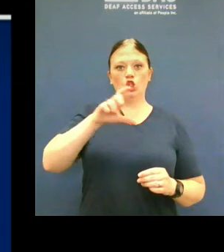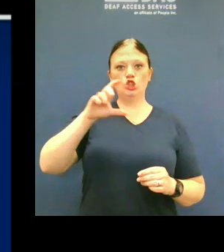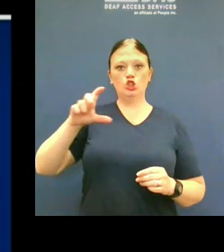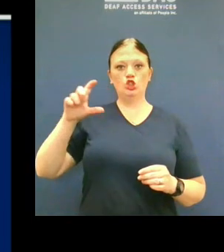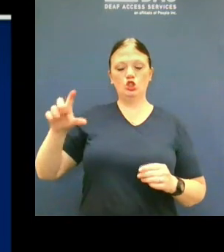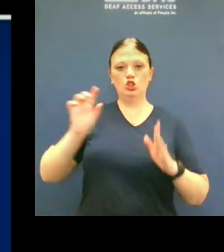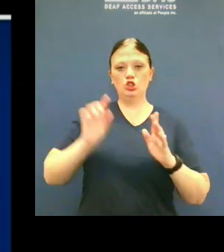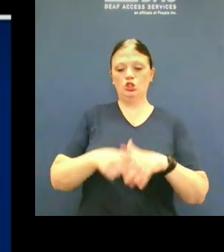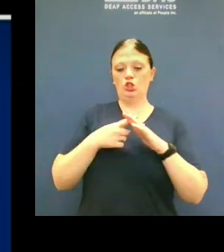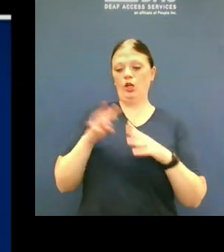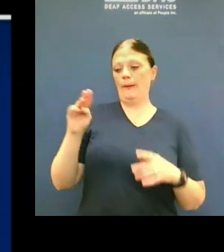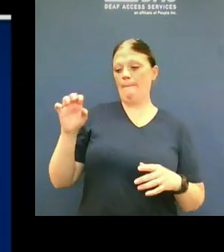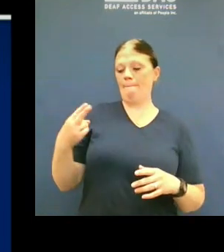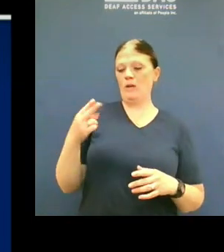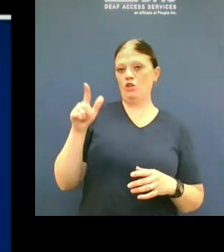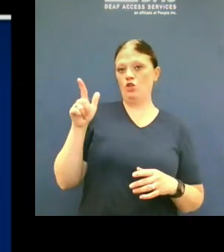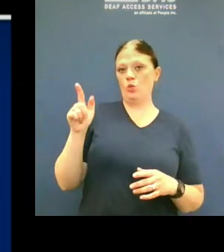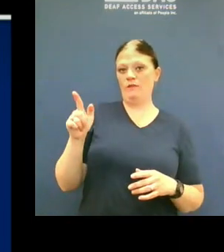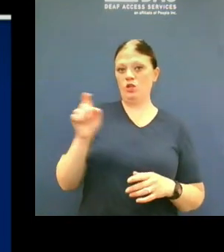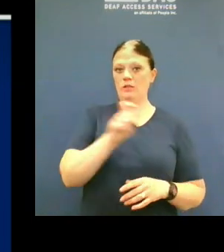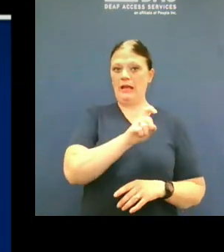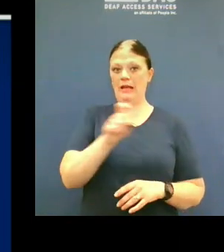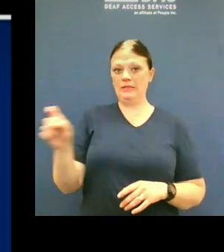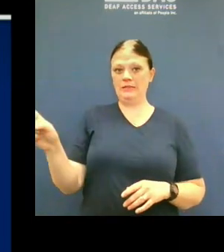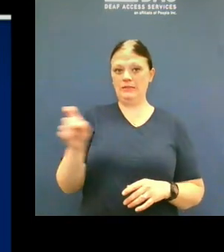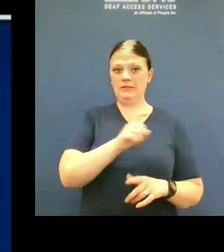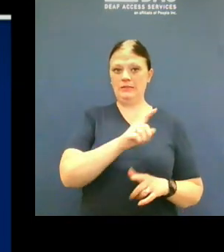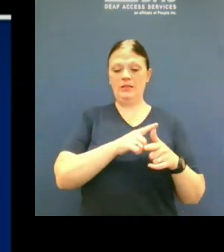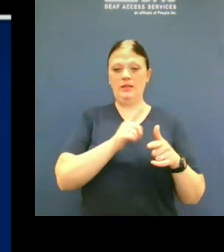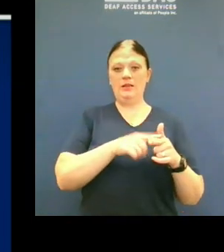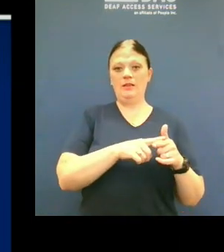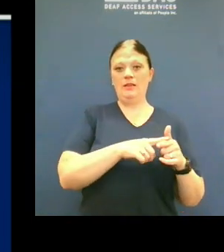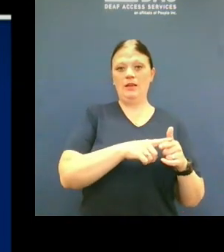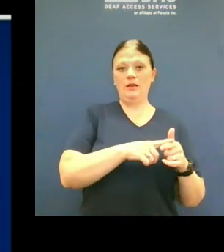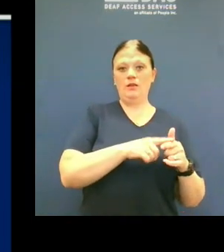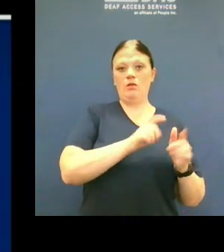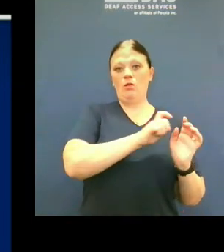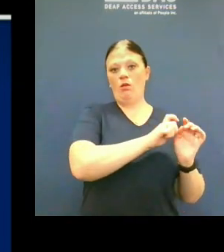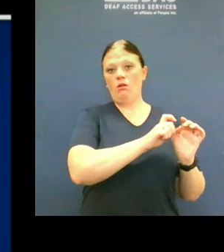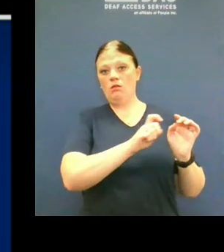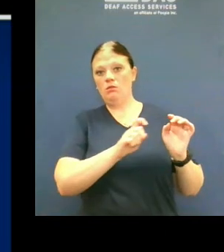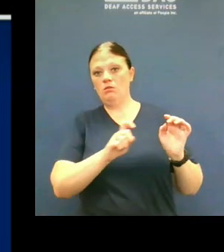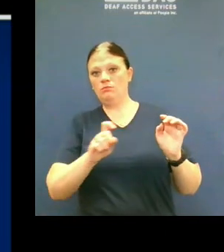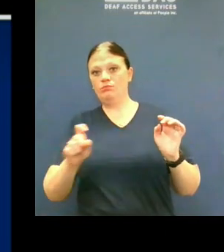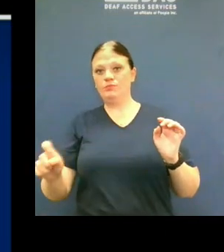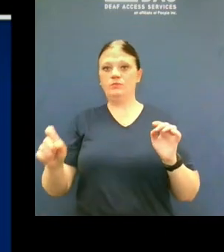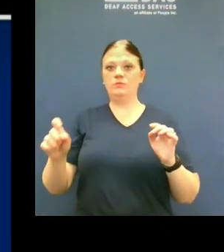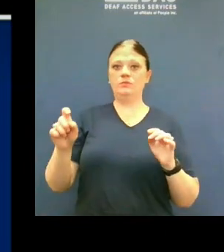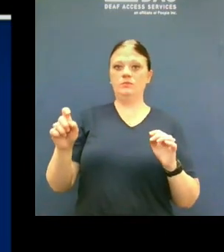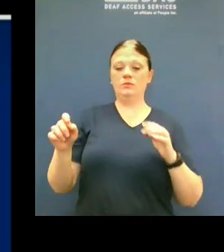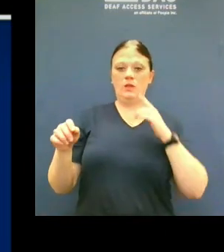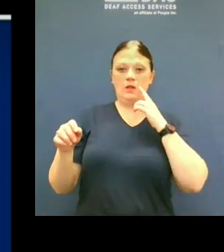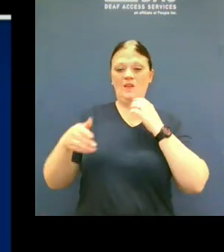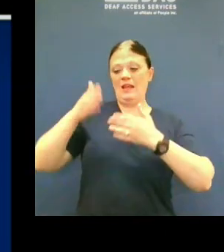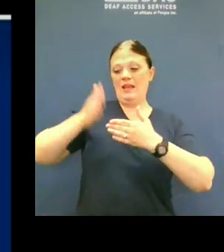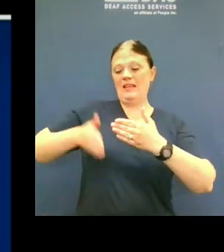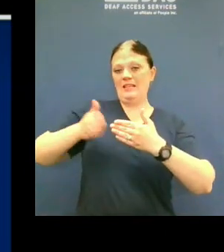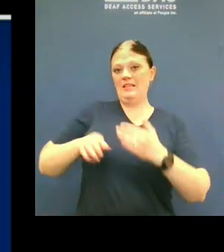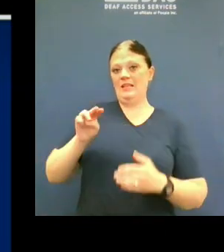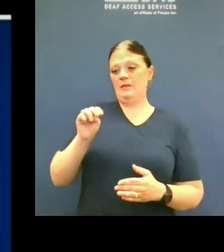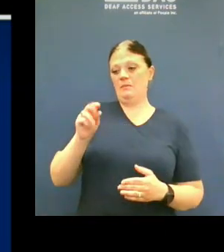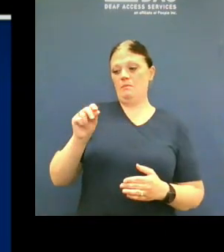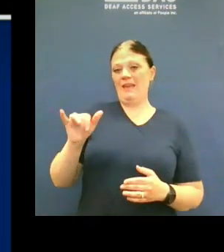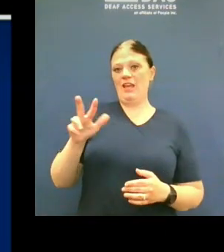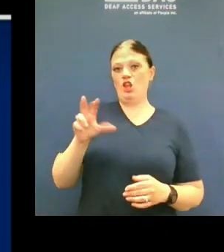starting from March 21st on the x-axis and then going to the end of the x-axis of May, the week ending of May